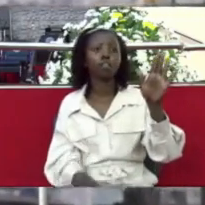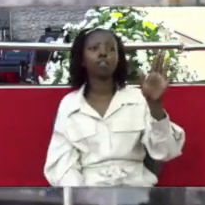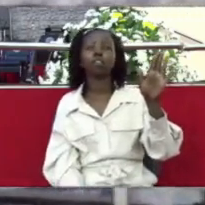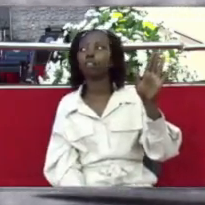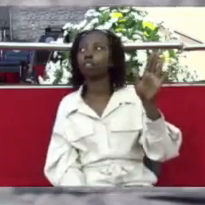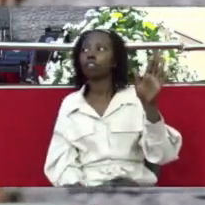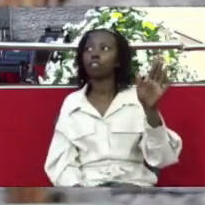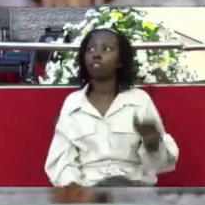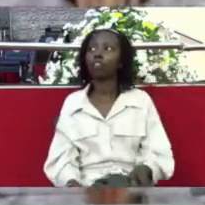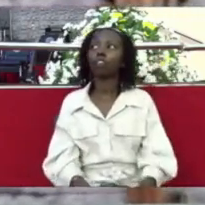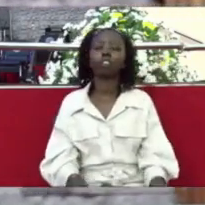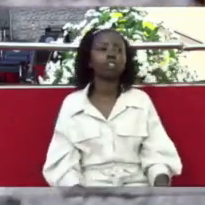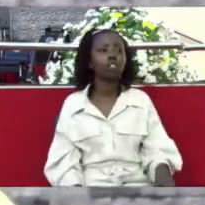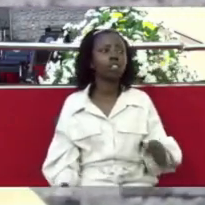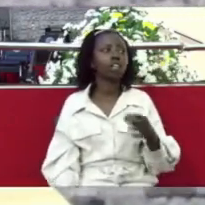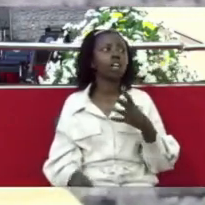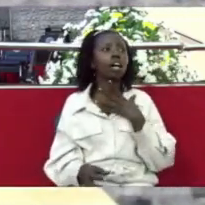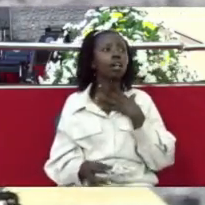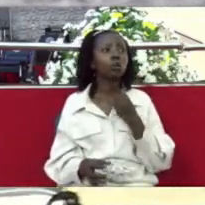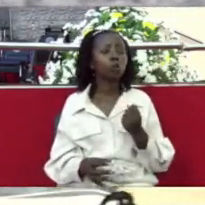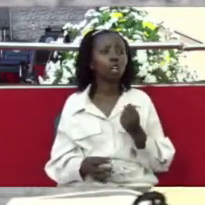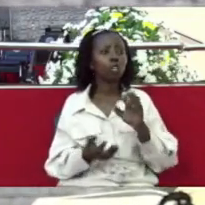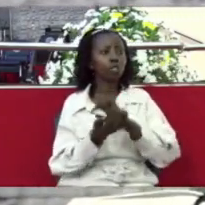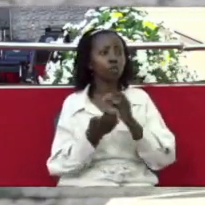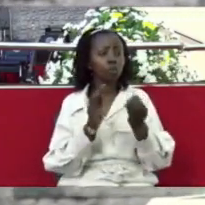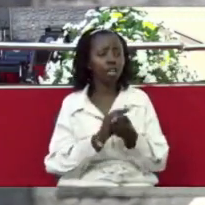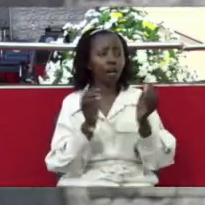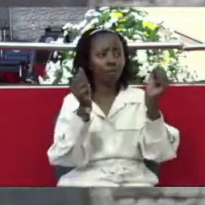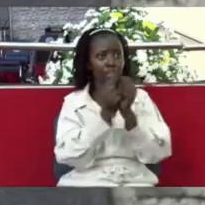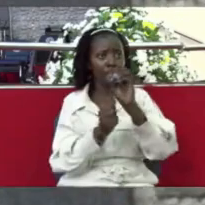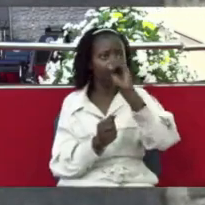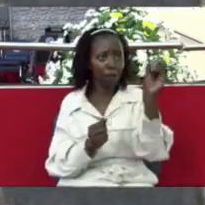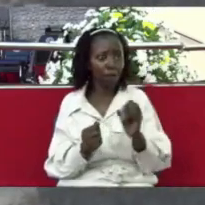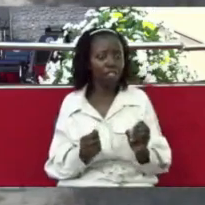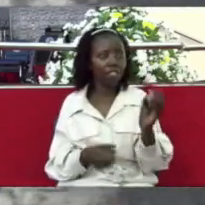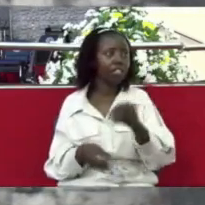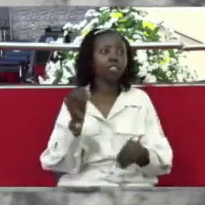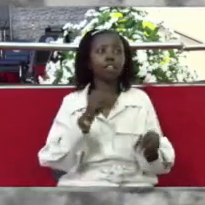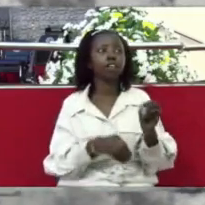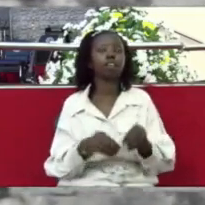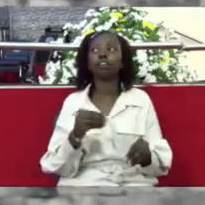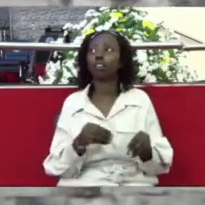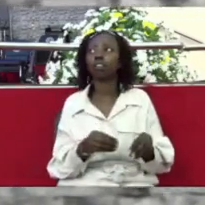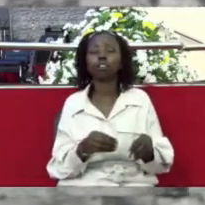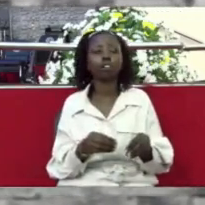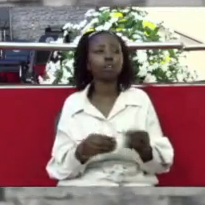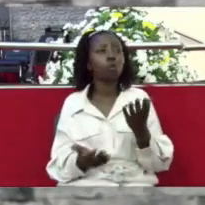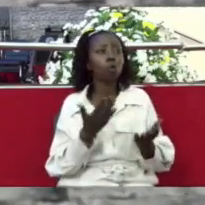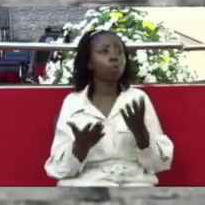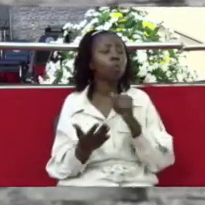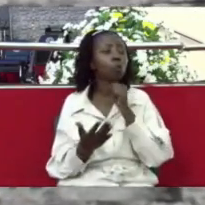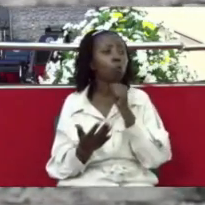wa kifedha, and you're willing to become a tither, na uko radhi kufanyika mtoa fungu la kumi, or start tithing